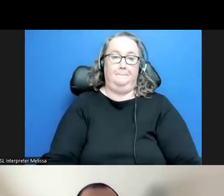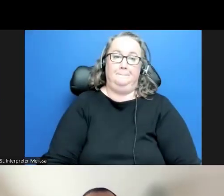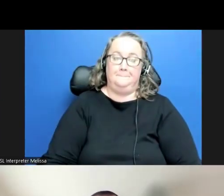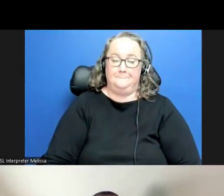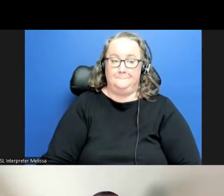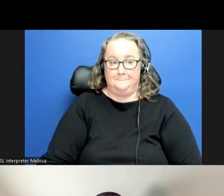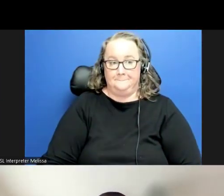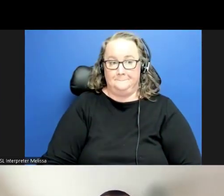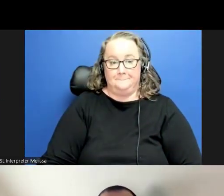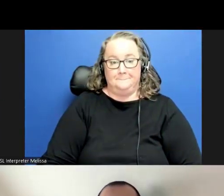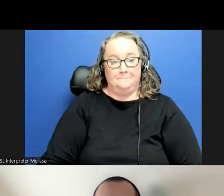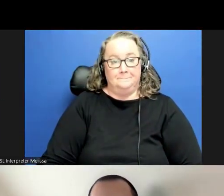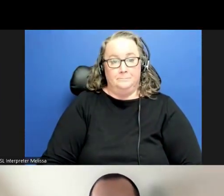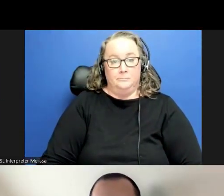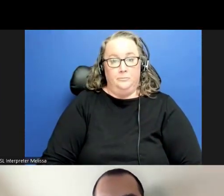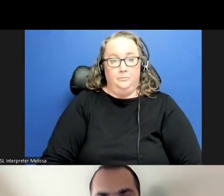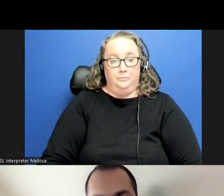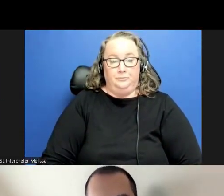So